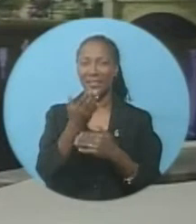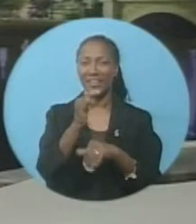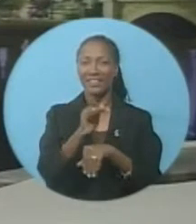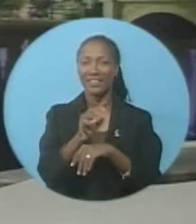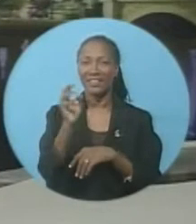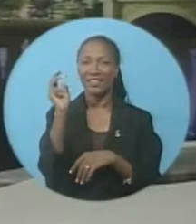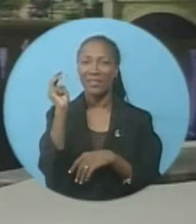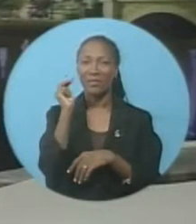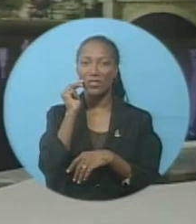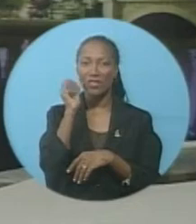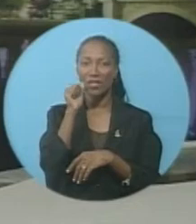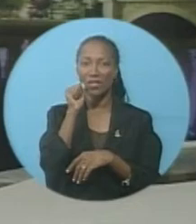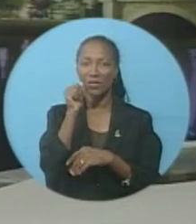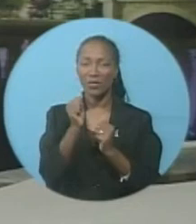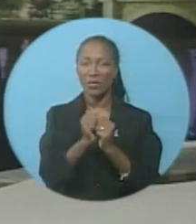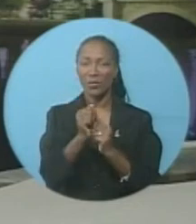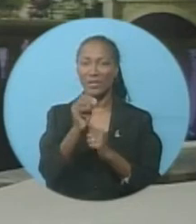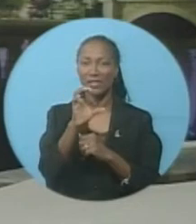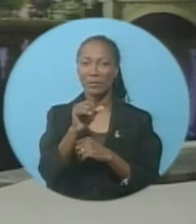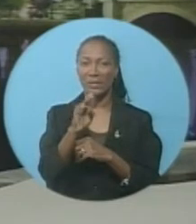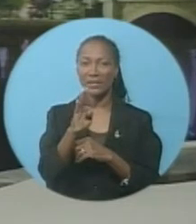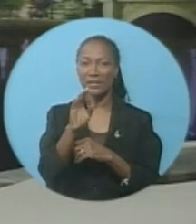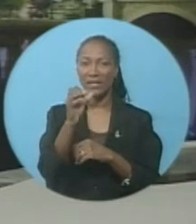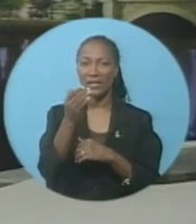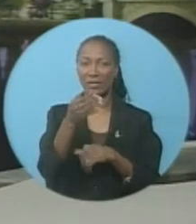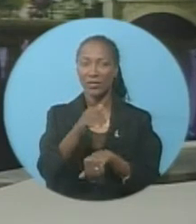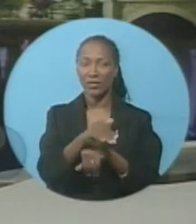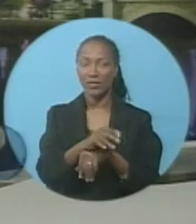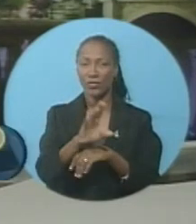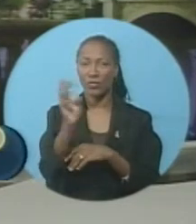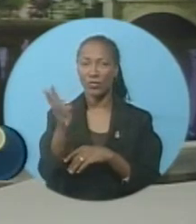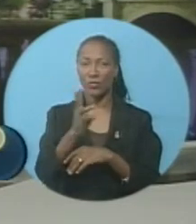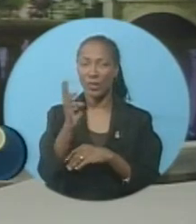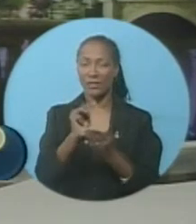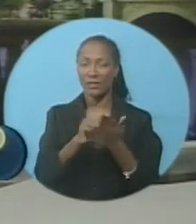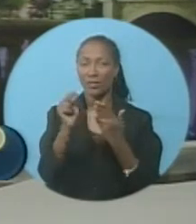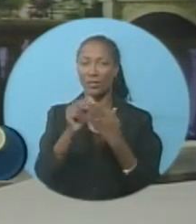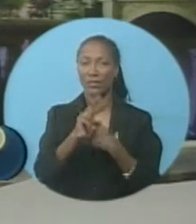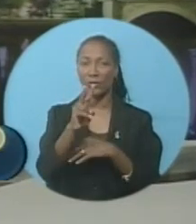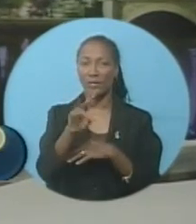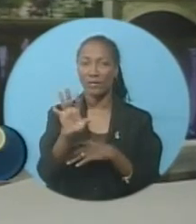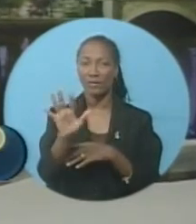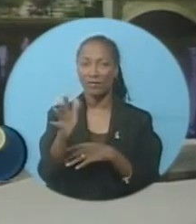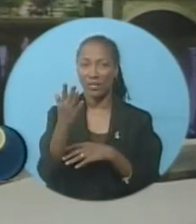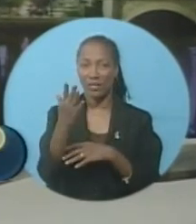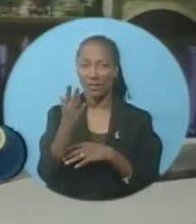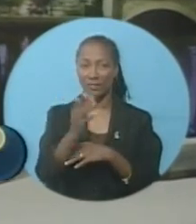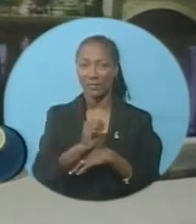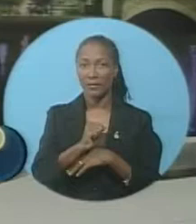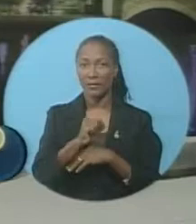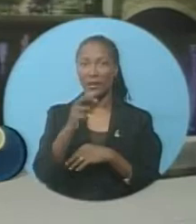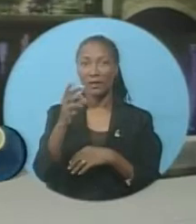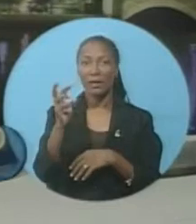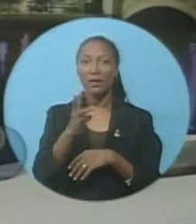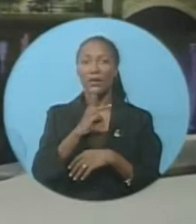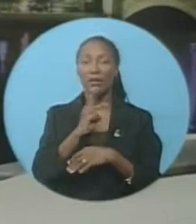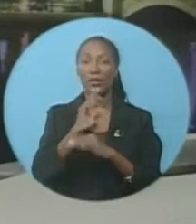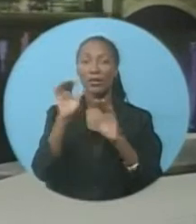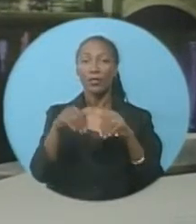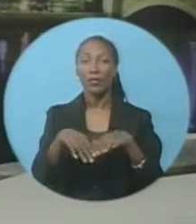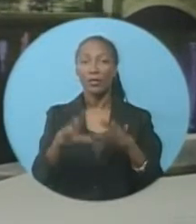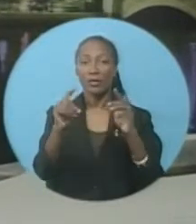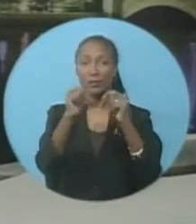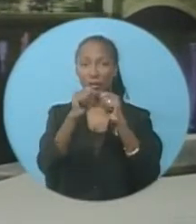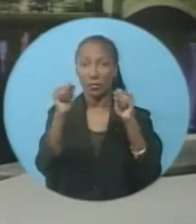Good evening, I'm Michelle Arthur with the CBC Evening News for this Wednesday, November 25th. The river terminal is to undergo a